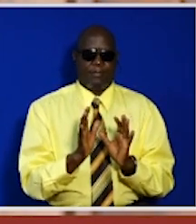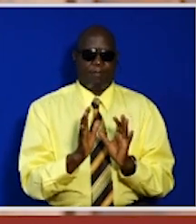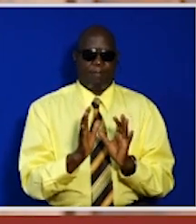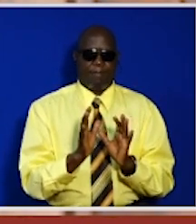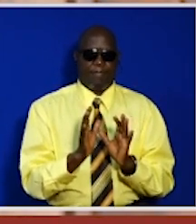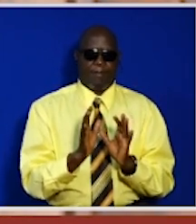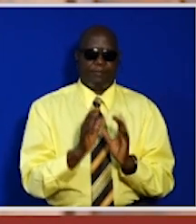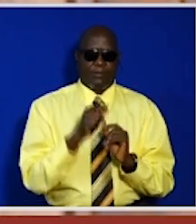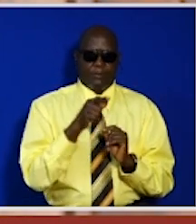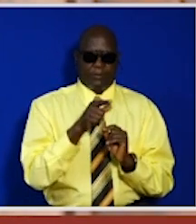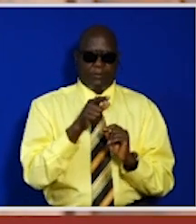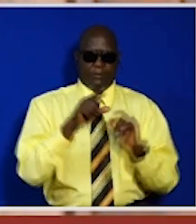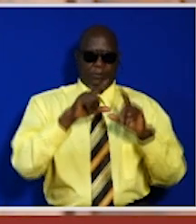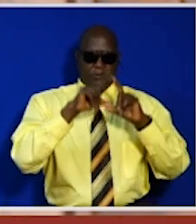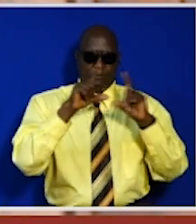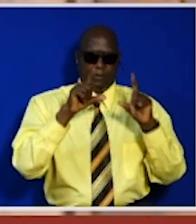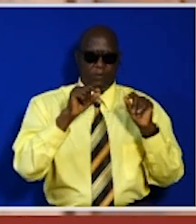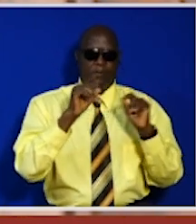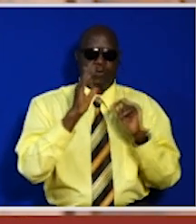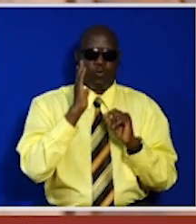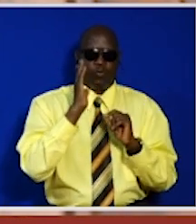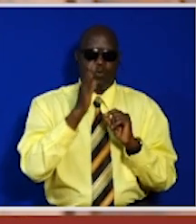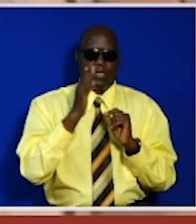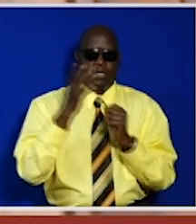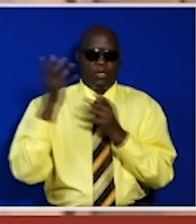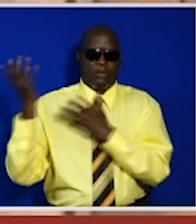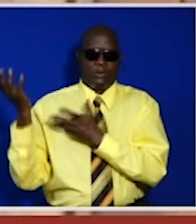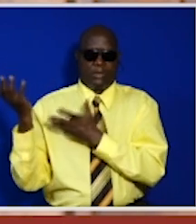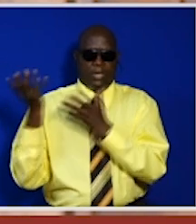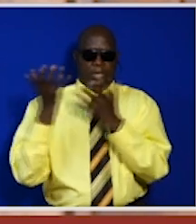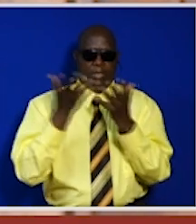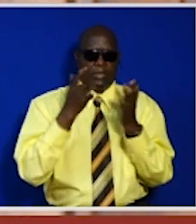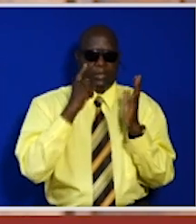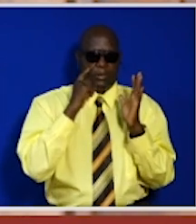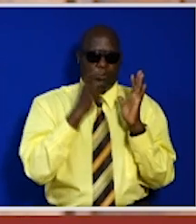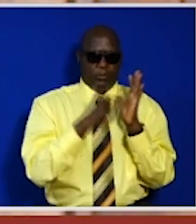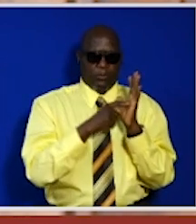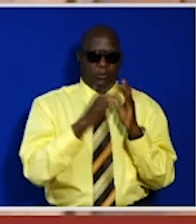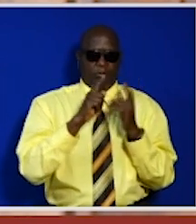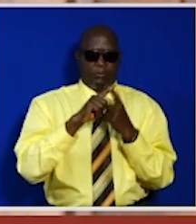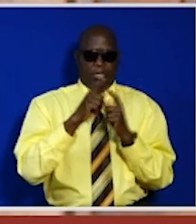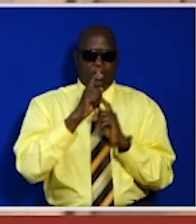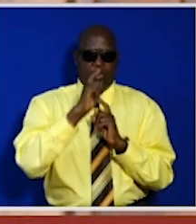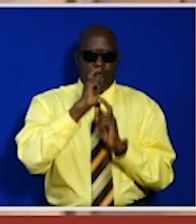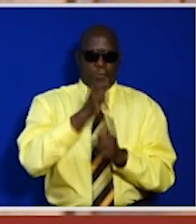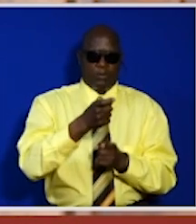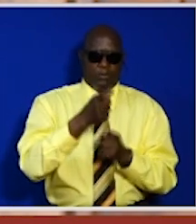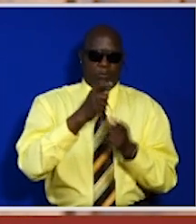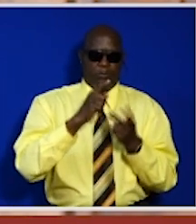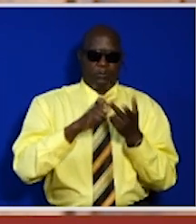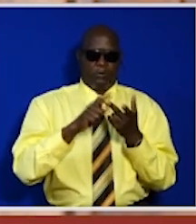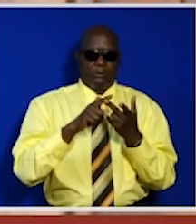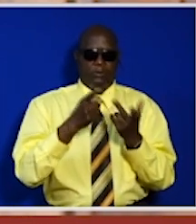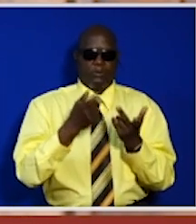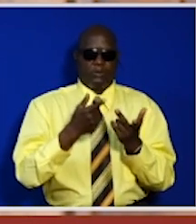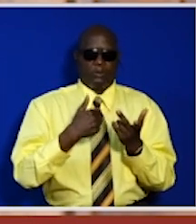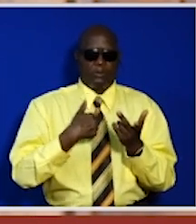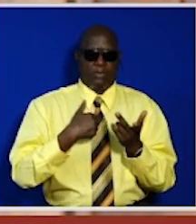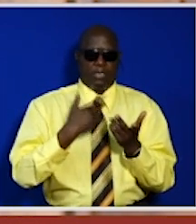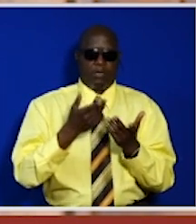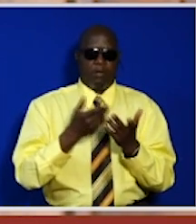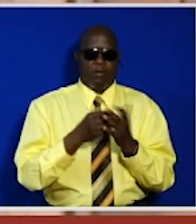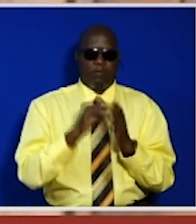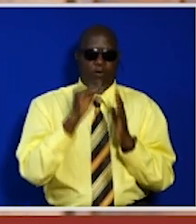This scorecard will carry recognition, rewards, and sanctions which will be